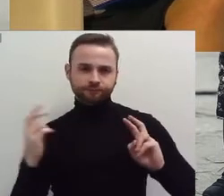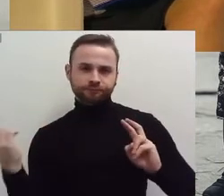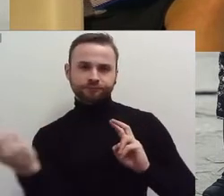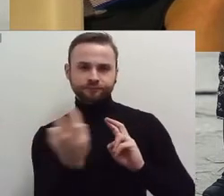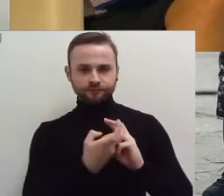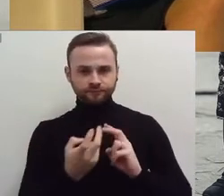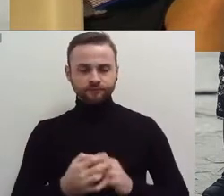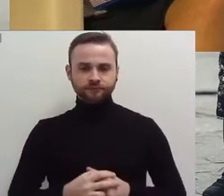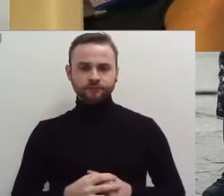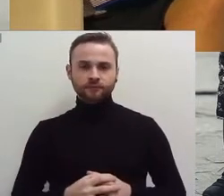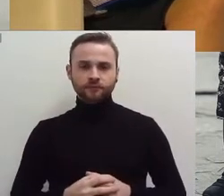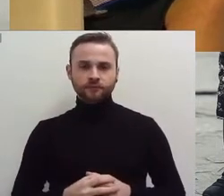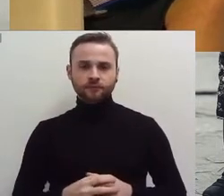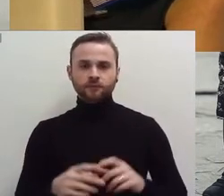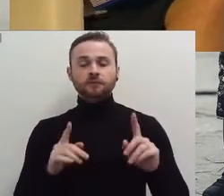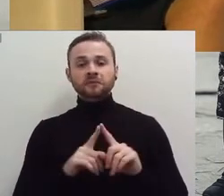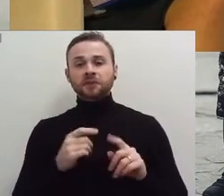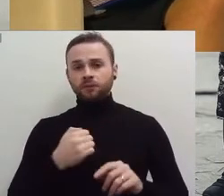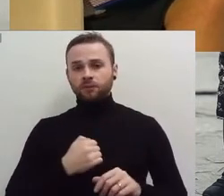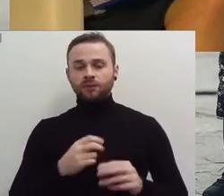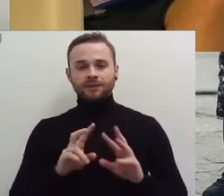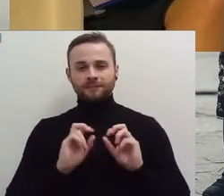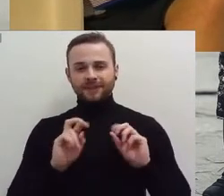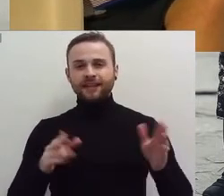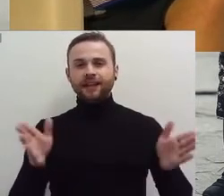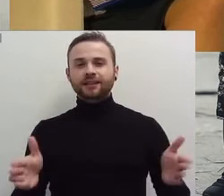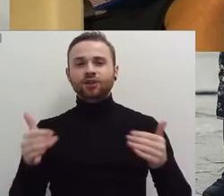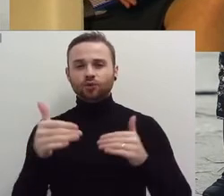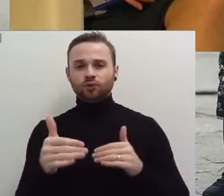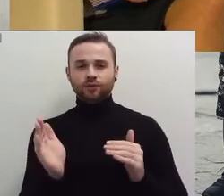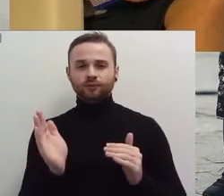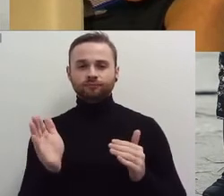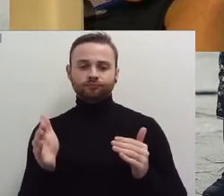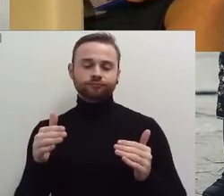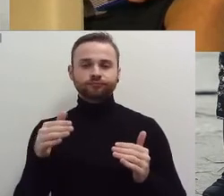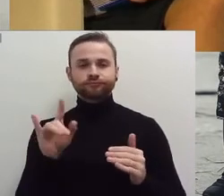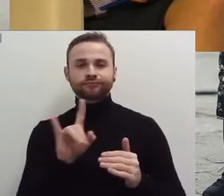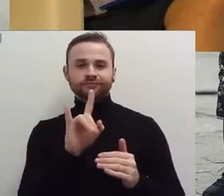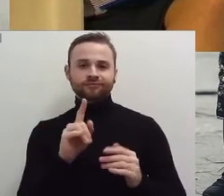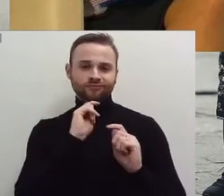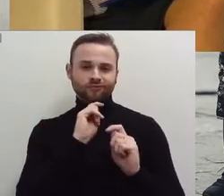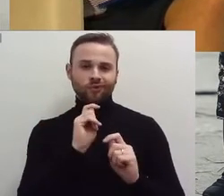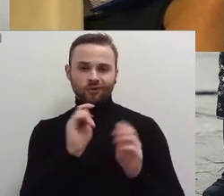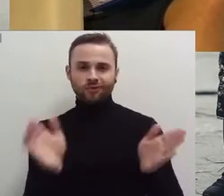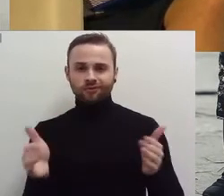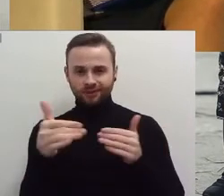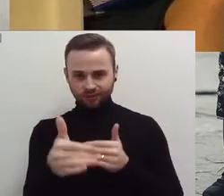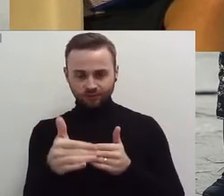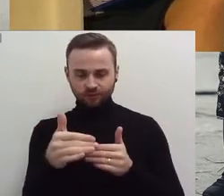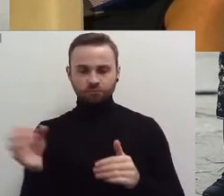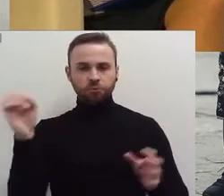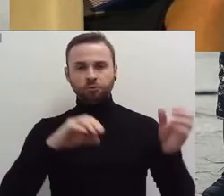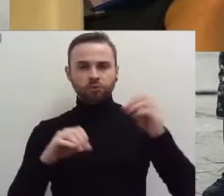them different kind of things. Well, we will think about this